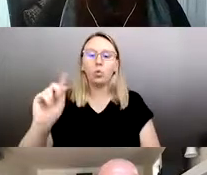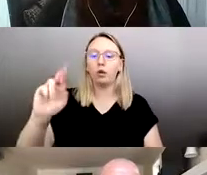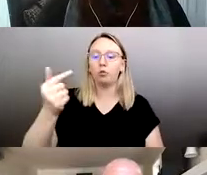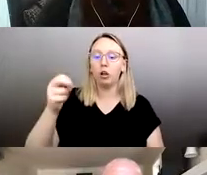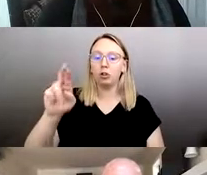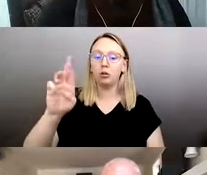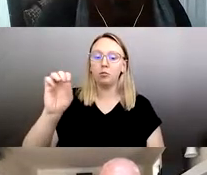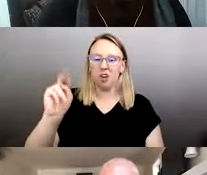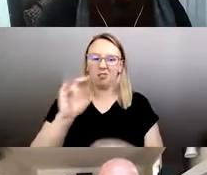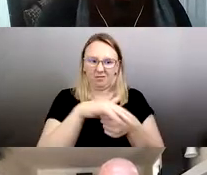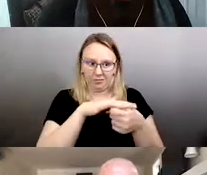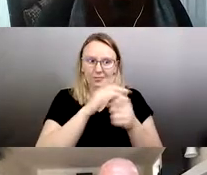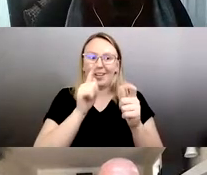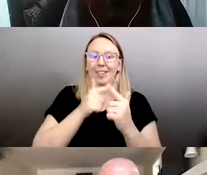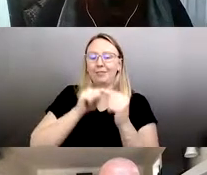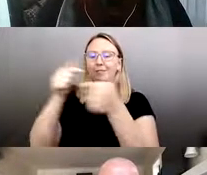James.